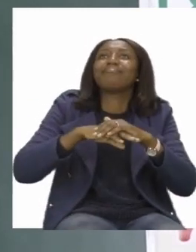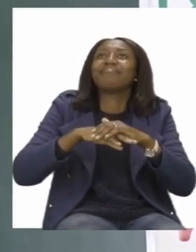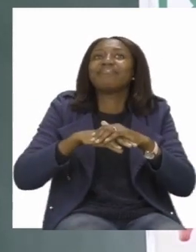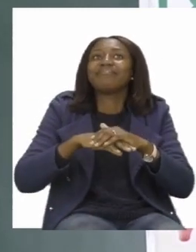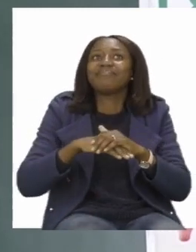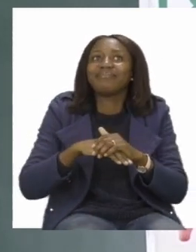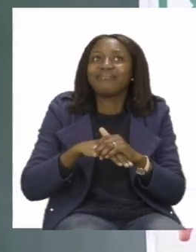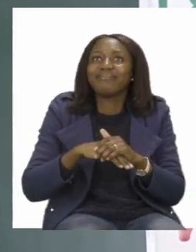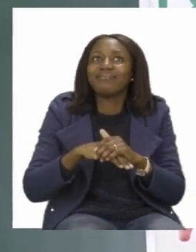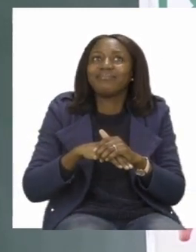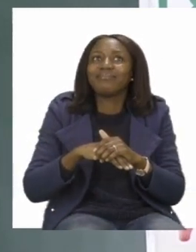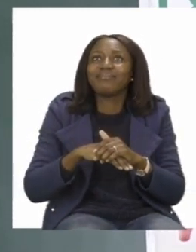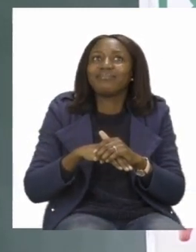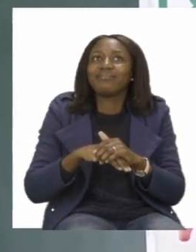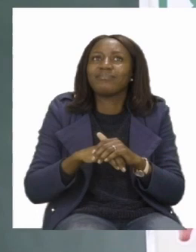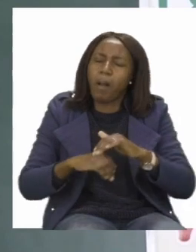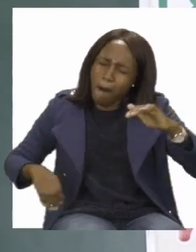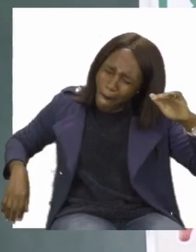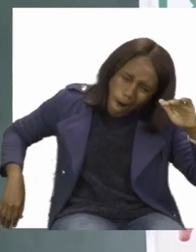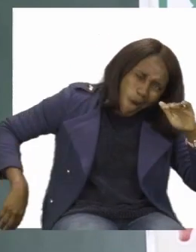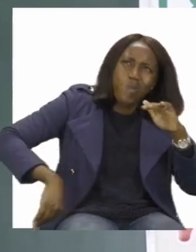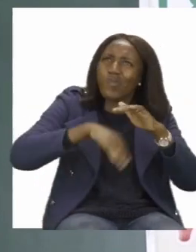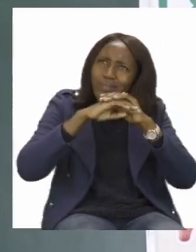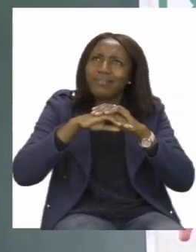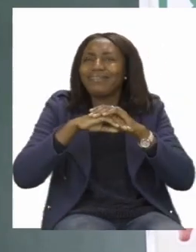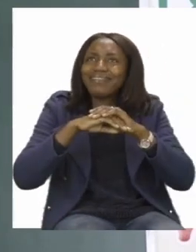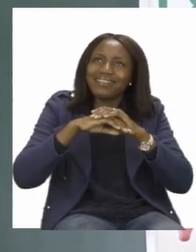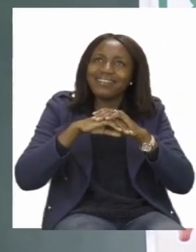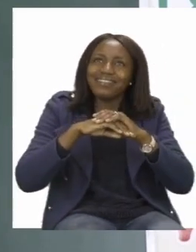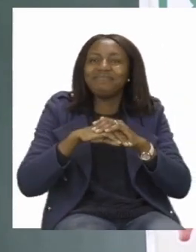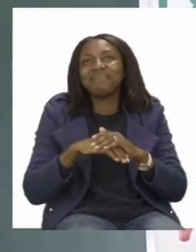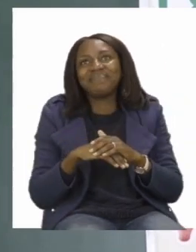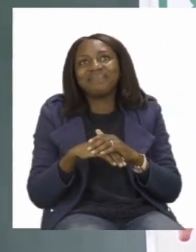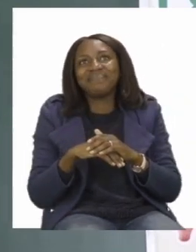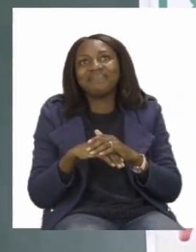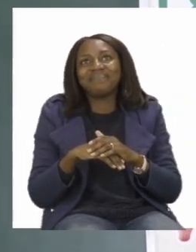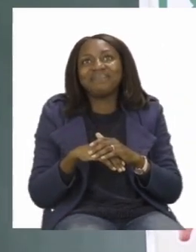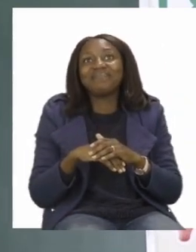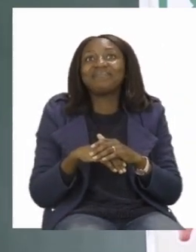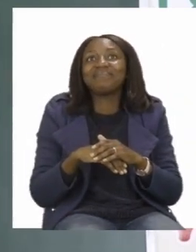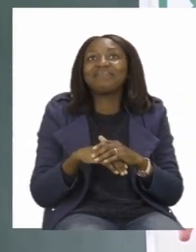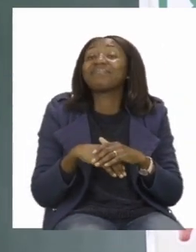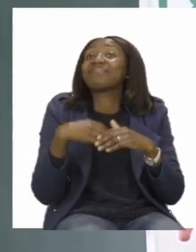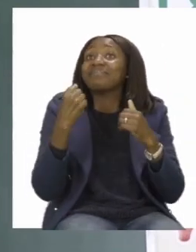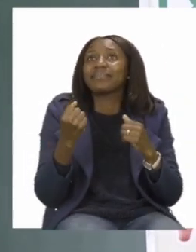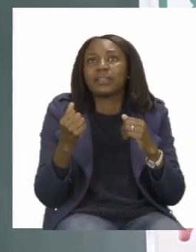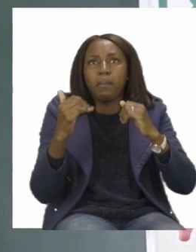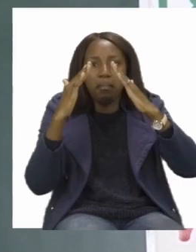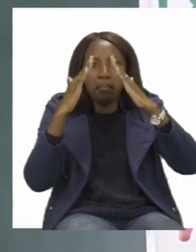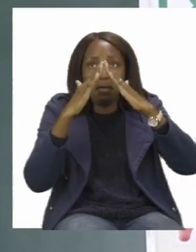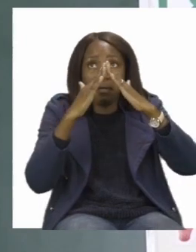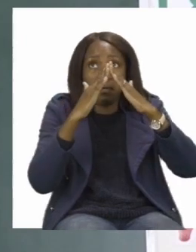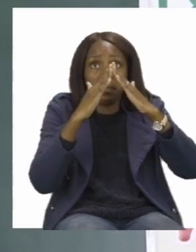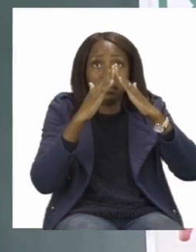our strongest foot and we kick it. Then we have a